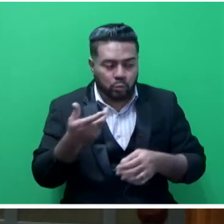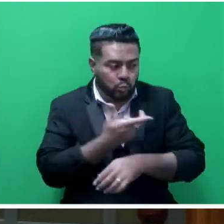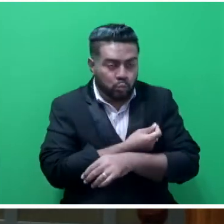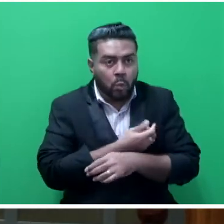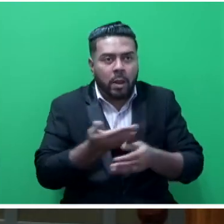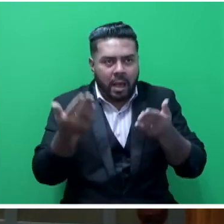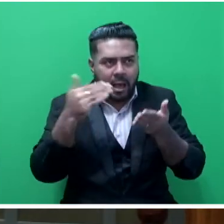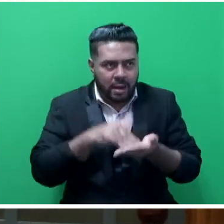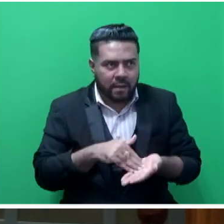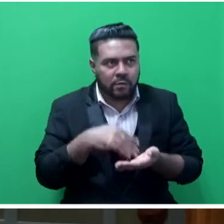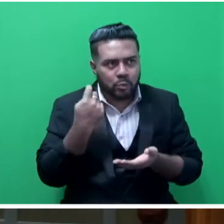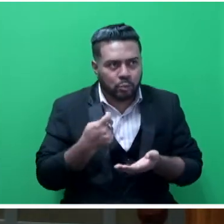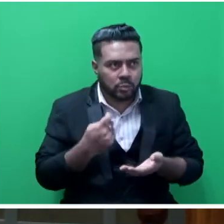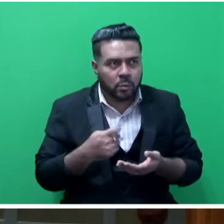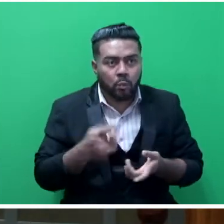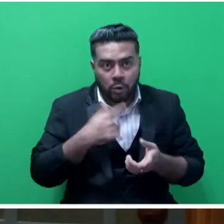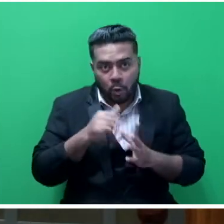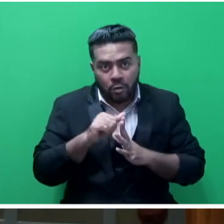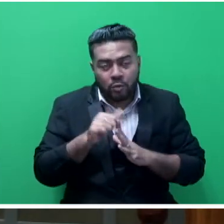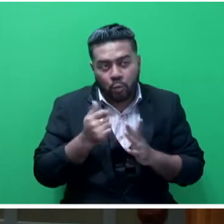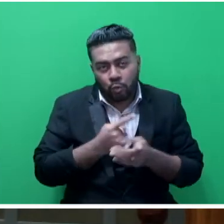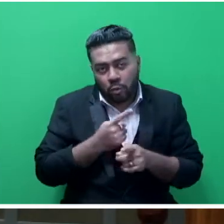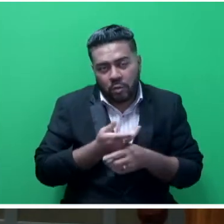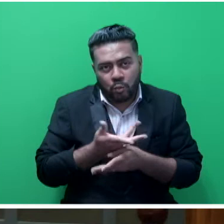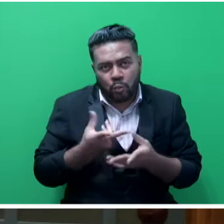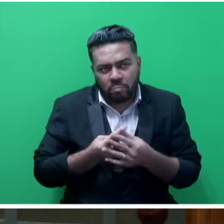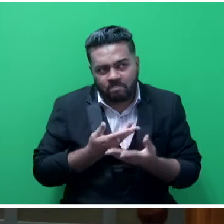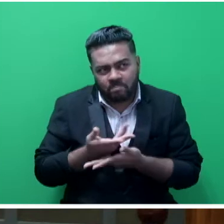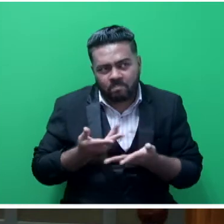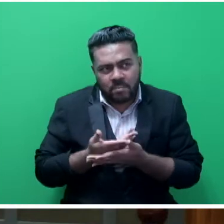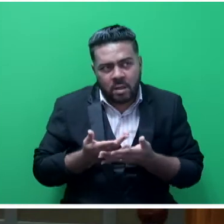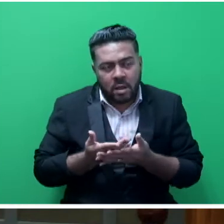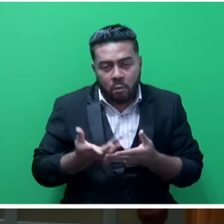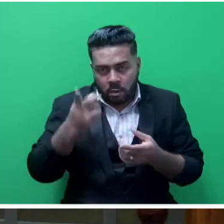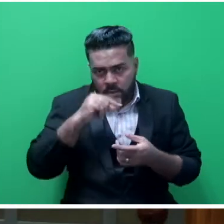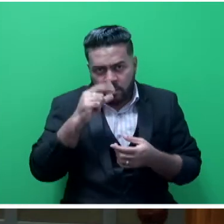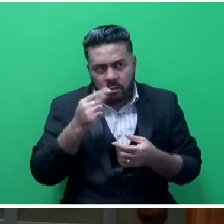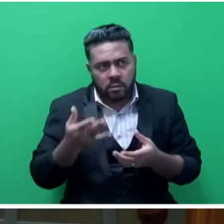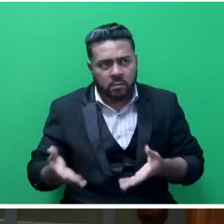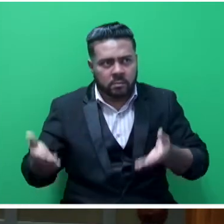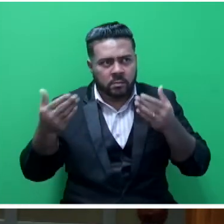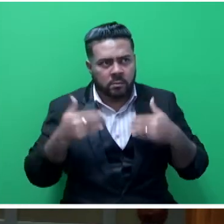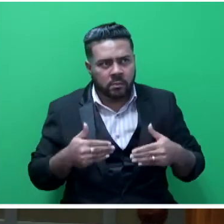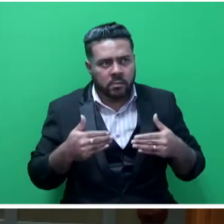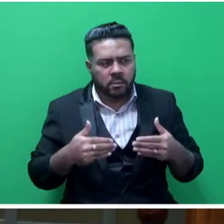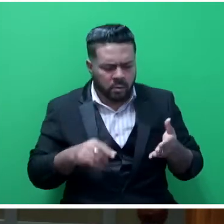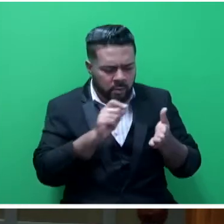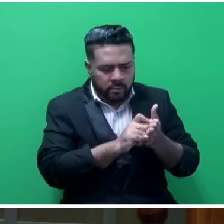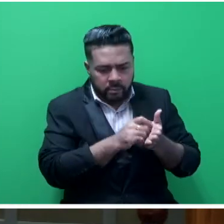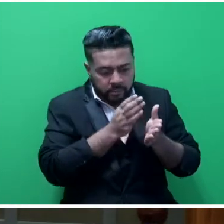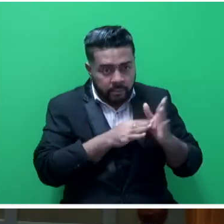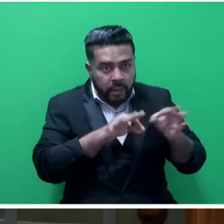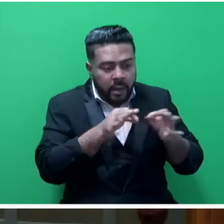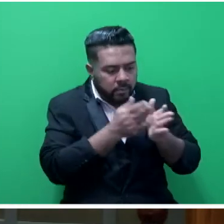arrive very shortly. We're also talking with our ability to be able to get the whole vaccine. So we've panned out that the whole of this